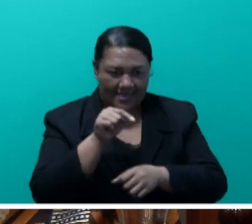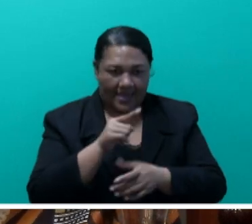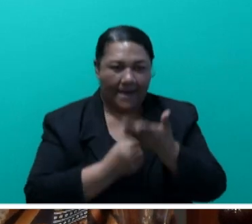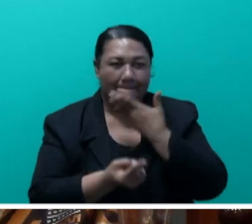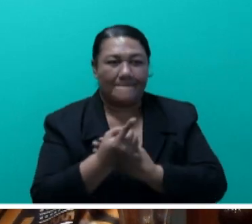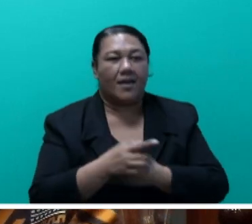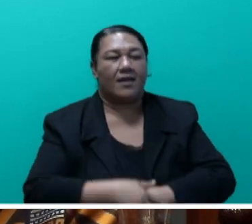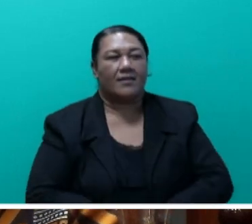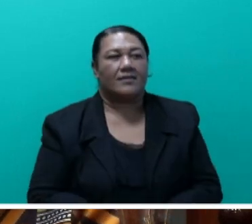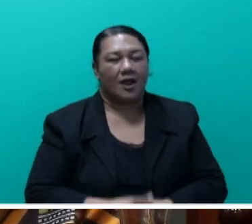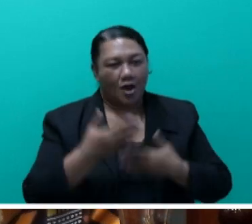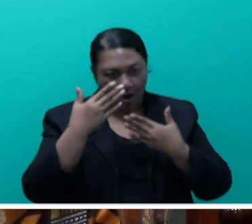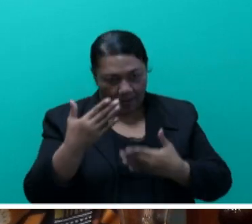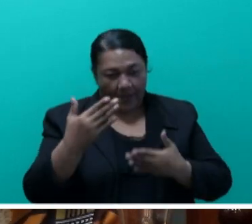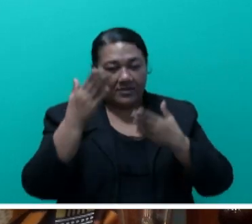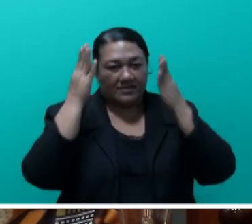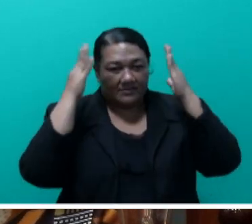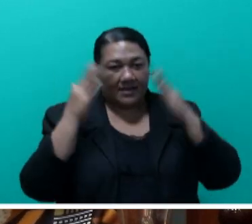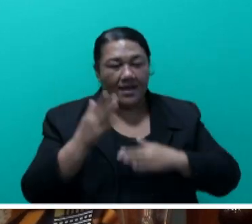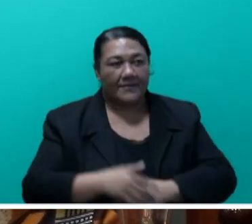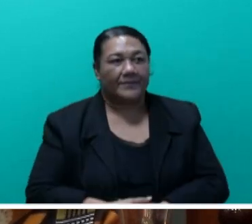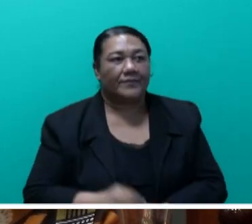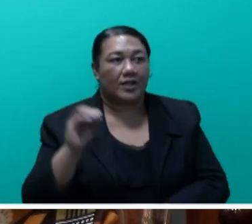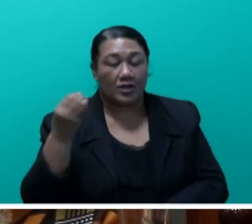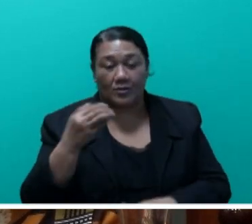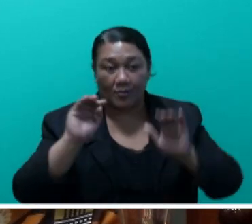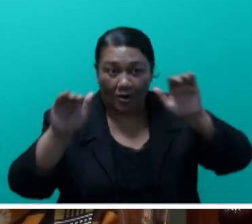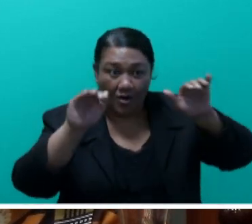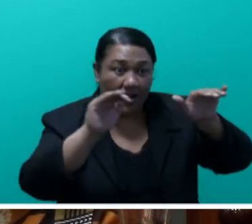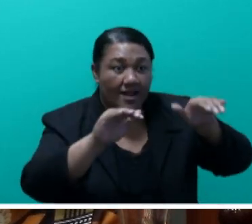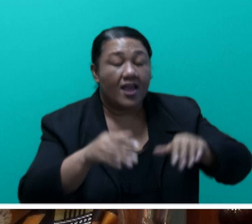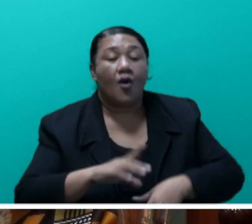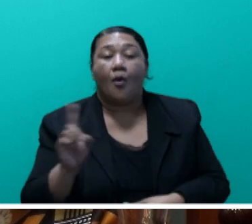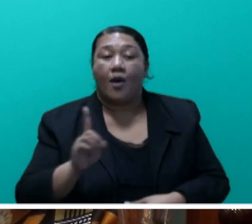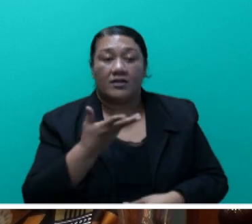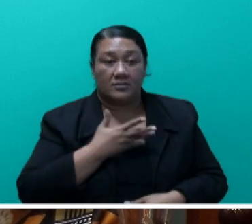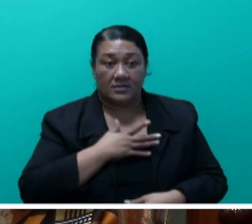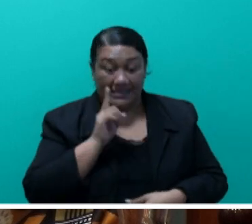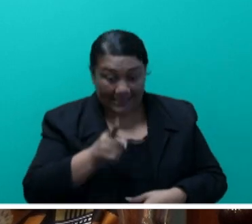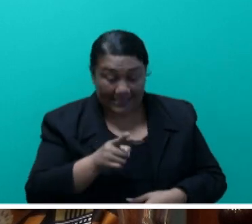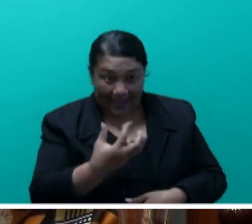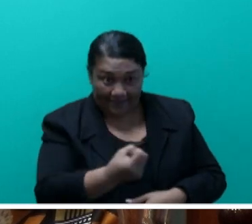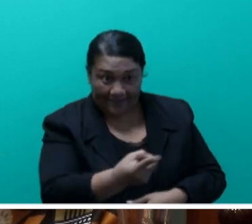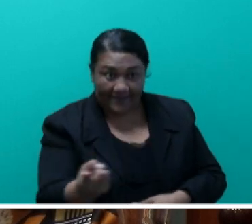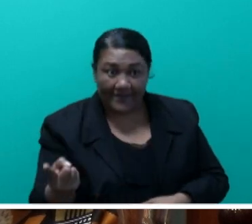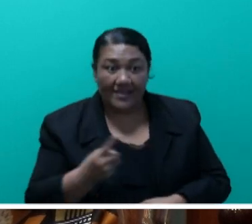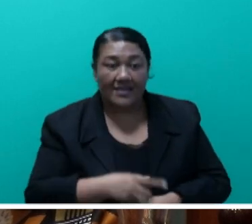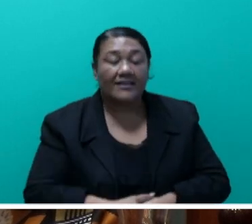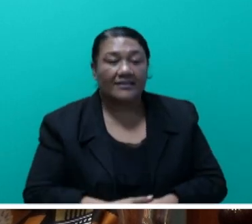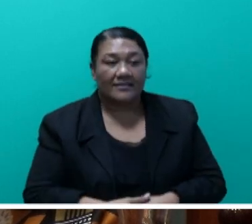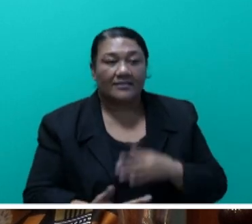Honorable Speaker. So I am quite encouraged by what I see here with SRIF, the technology they can